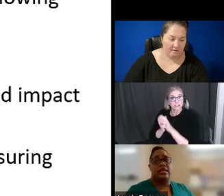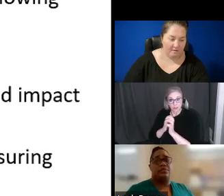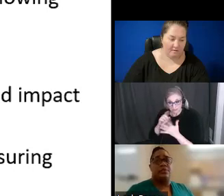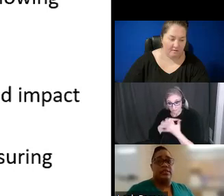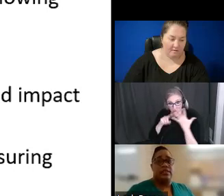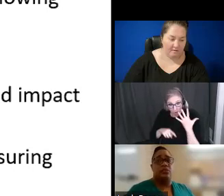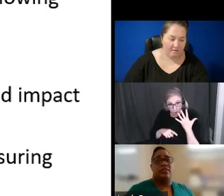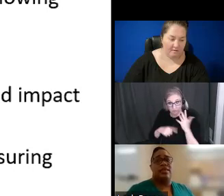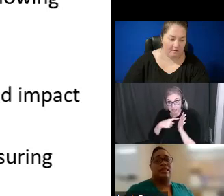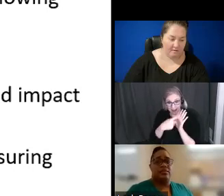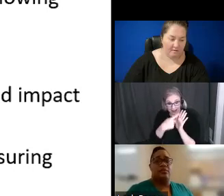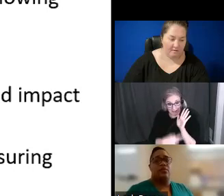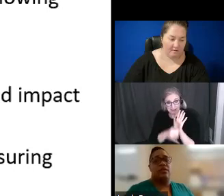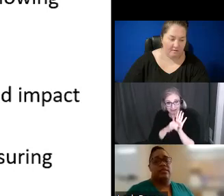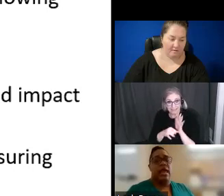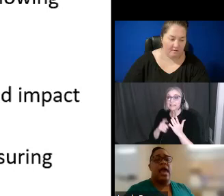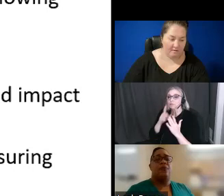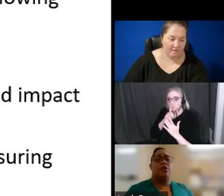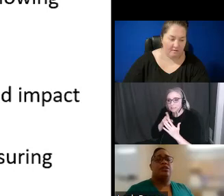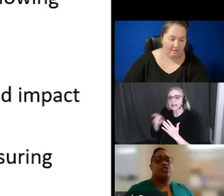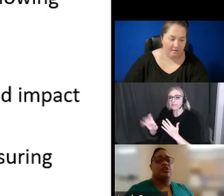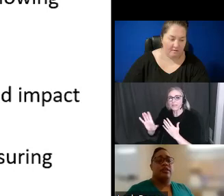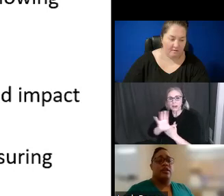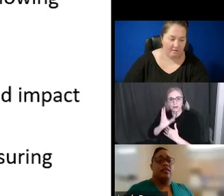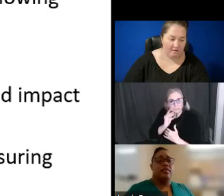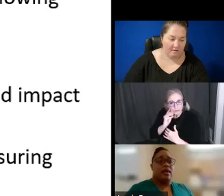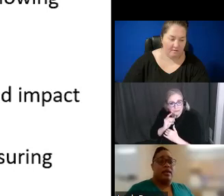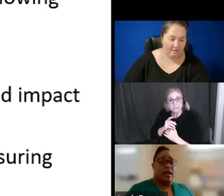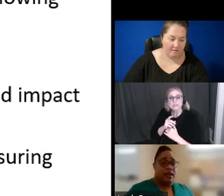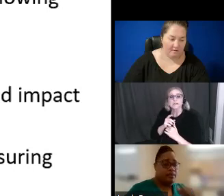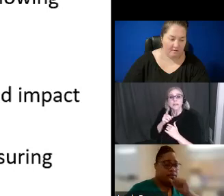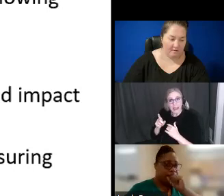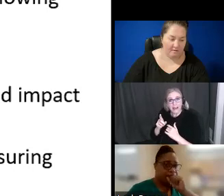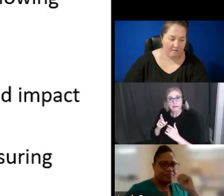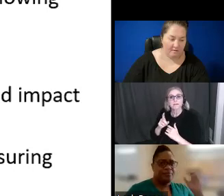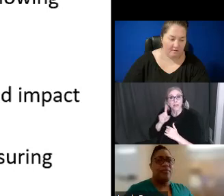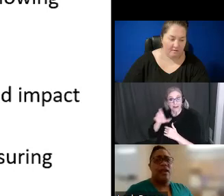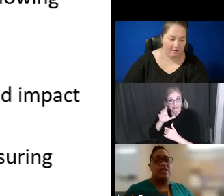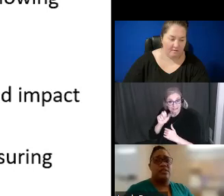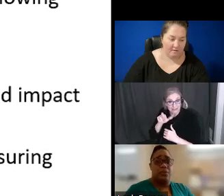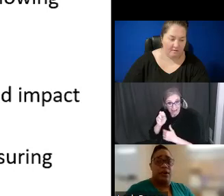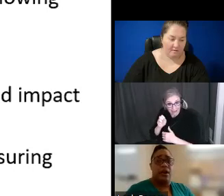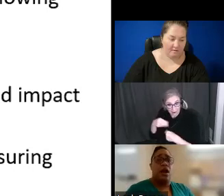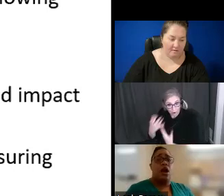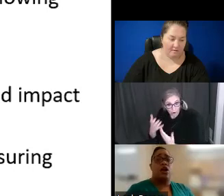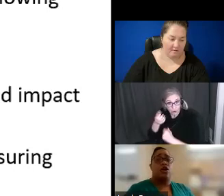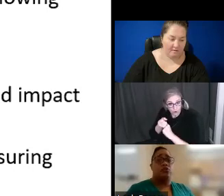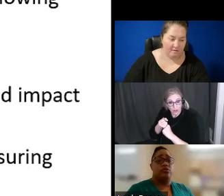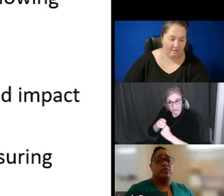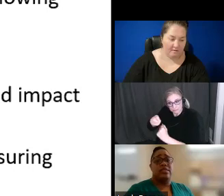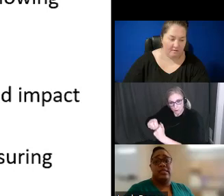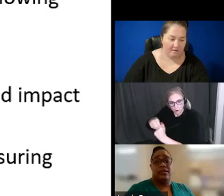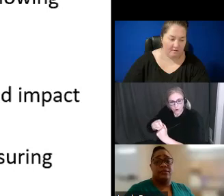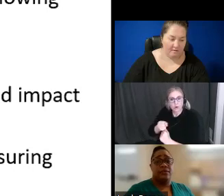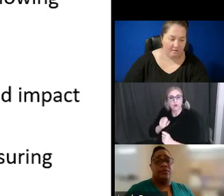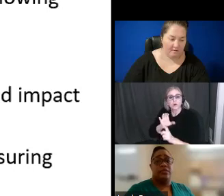identities and experiences within these communities, and we're ensuring that care and support are